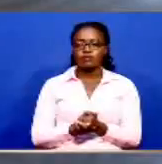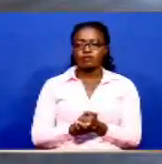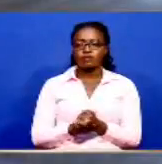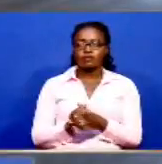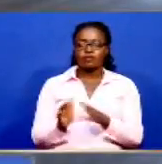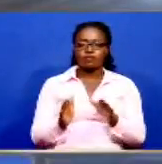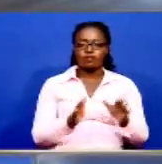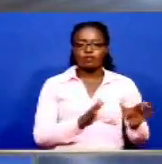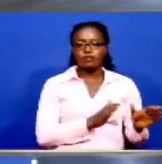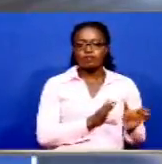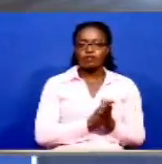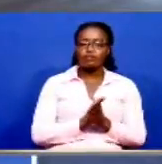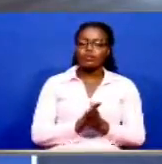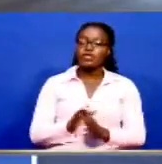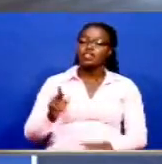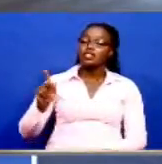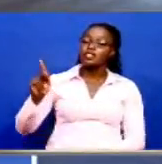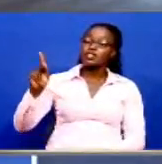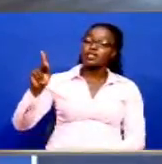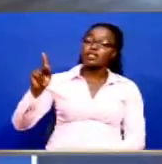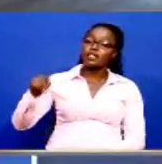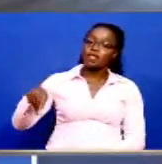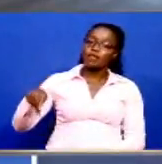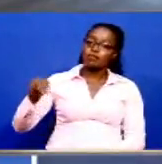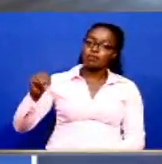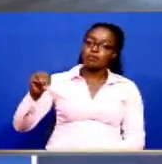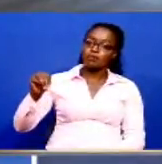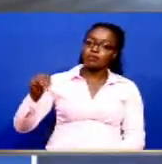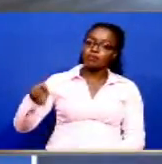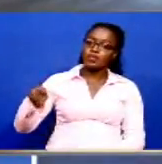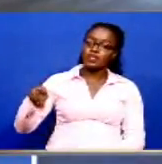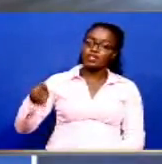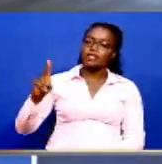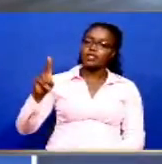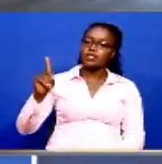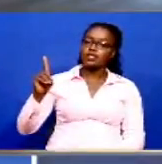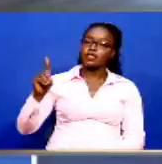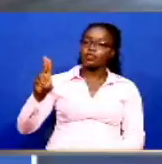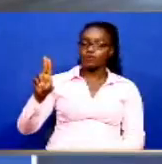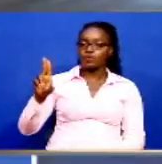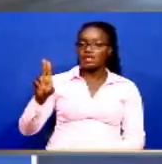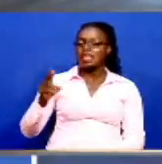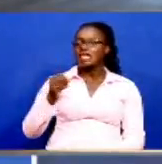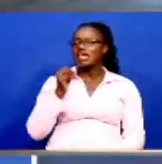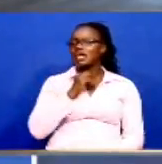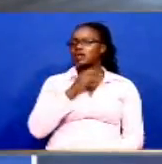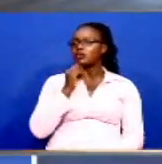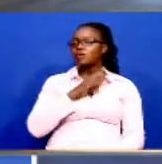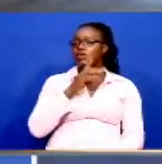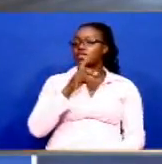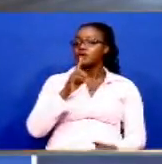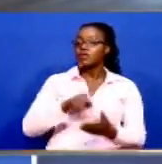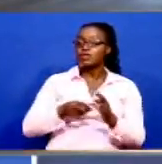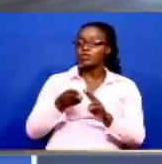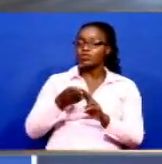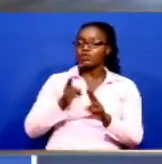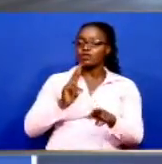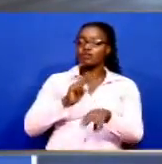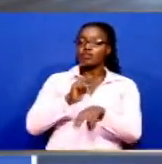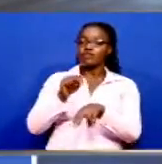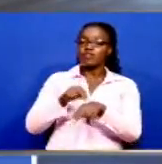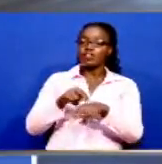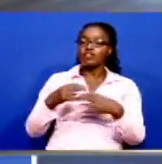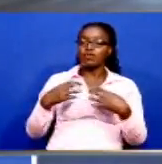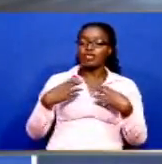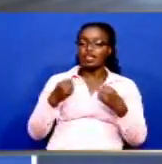So the Kenya Medical Practitioners, Pharmacists and Dentists Union is crying foul over what it says was the withdrawal of the National Health